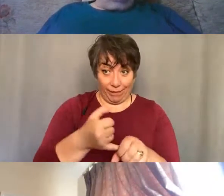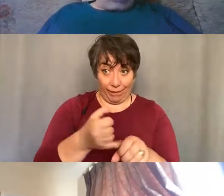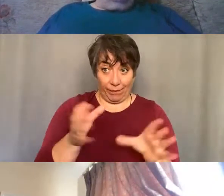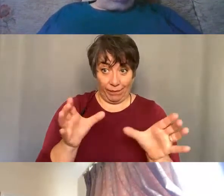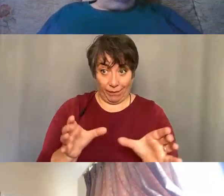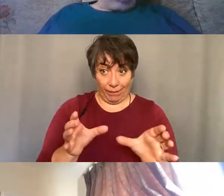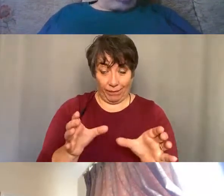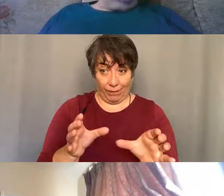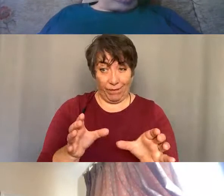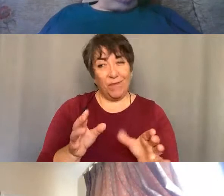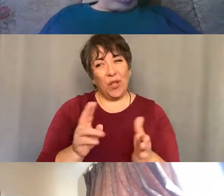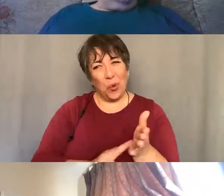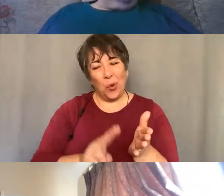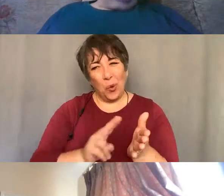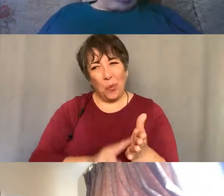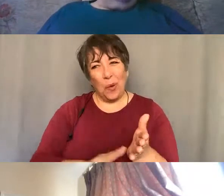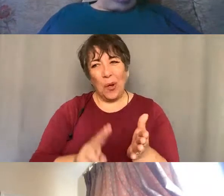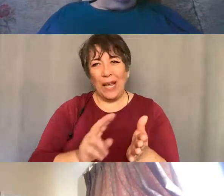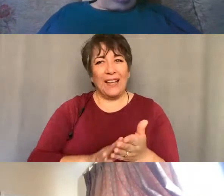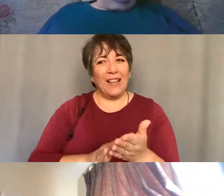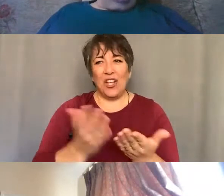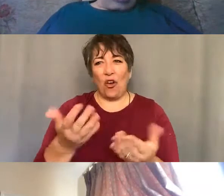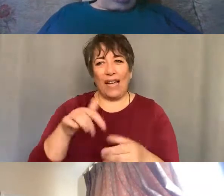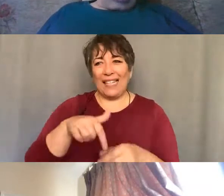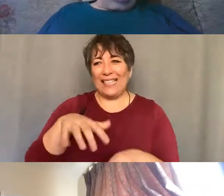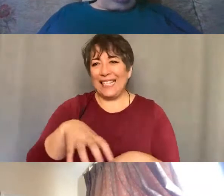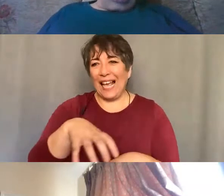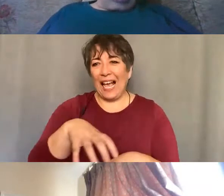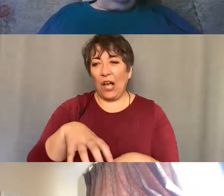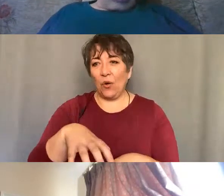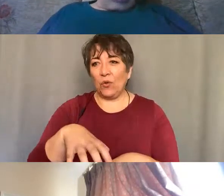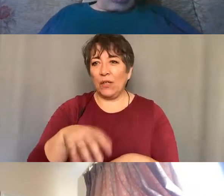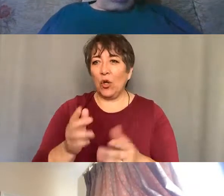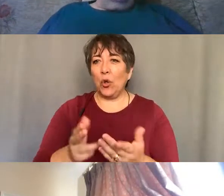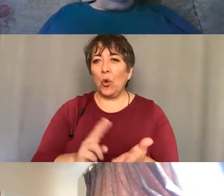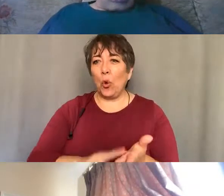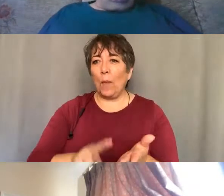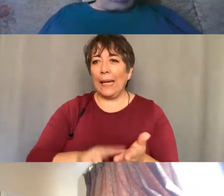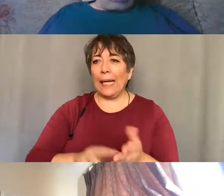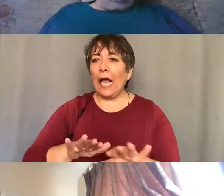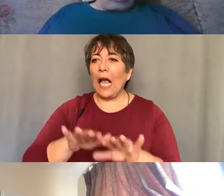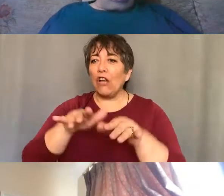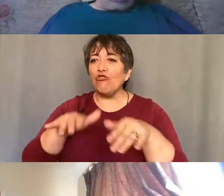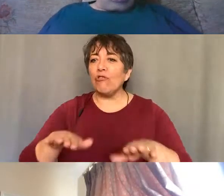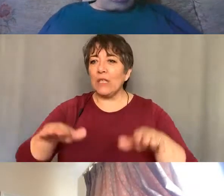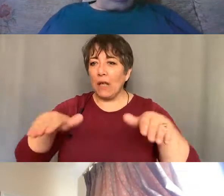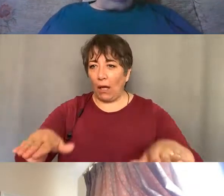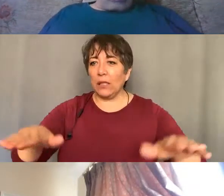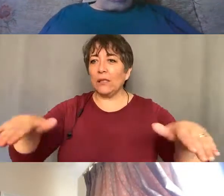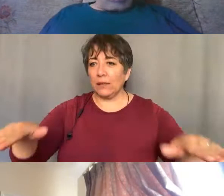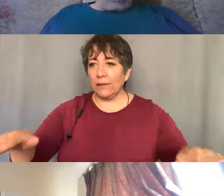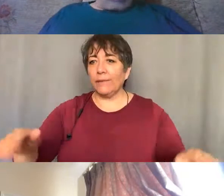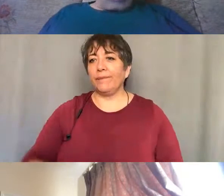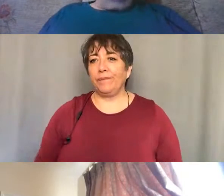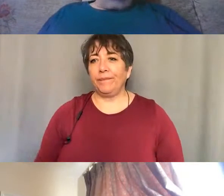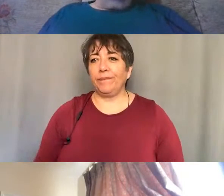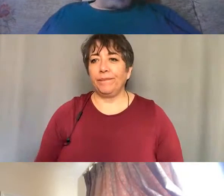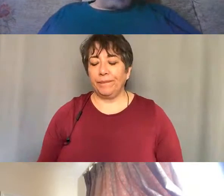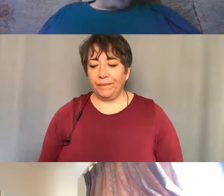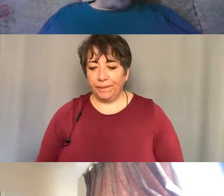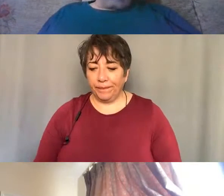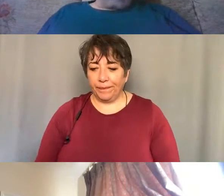I completely recognise that. And now I've lost the second part of your question, and I'm so sorry, Josie. What was the